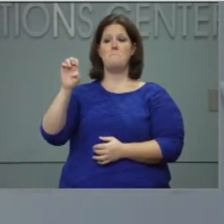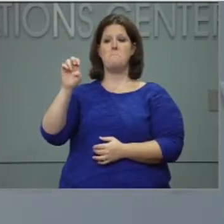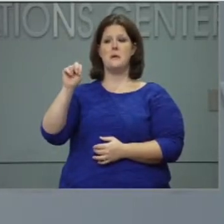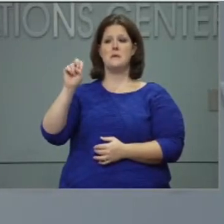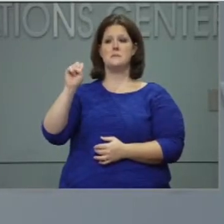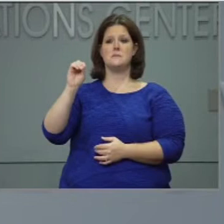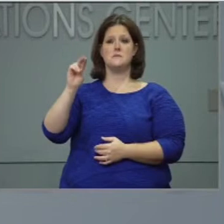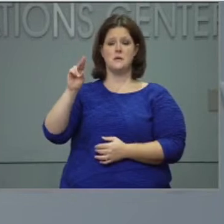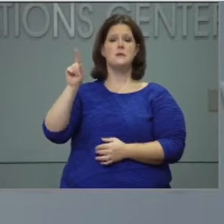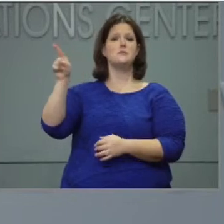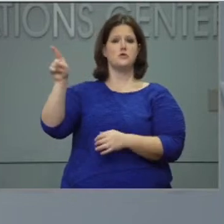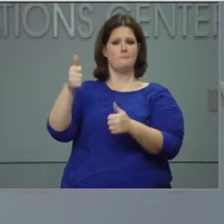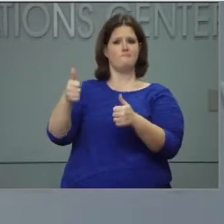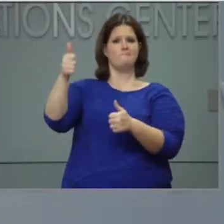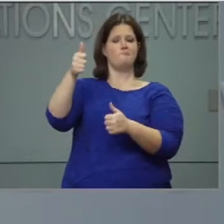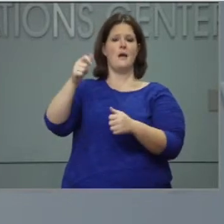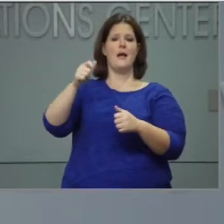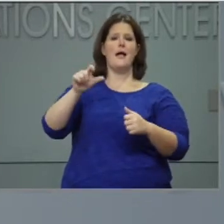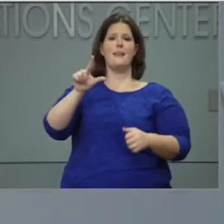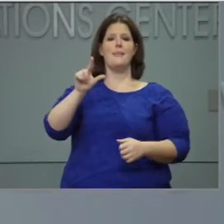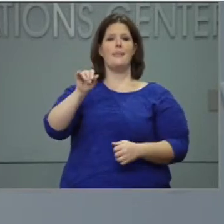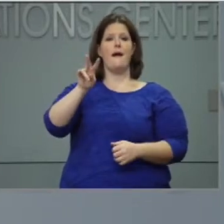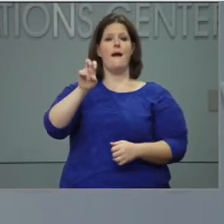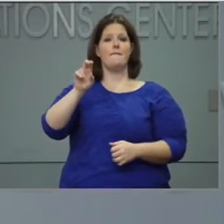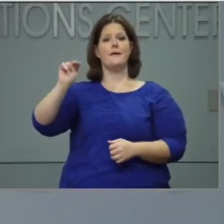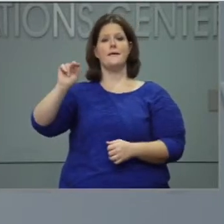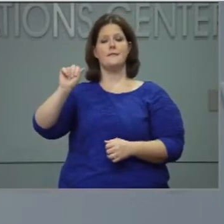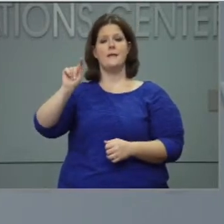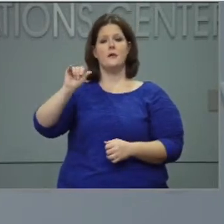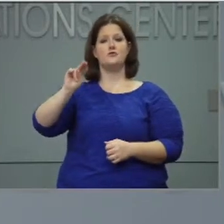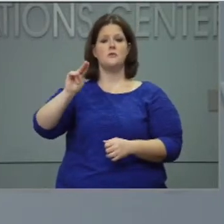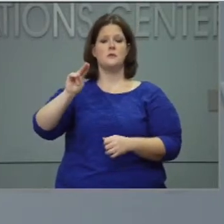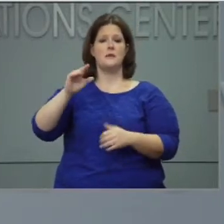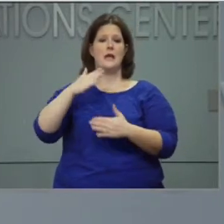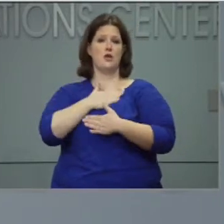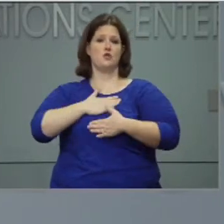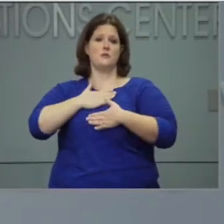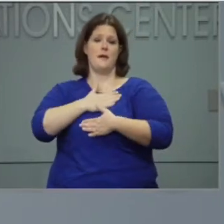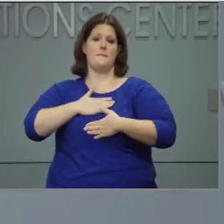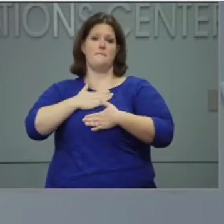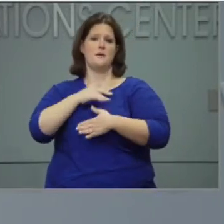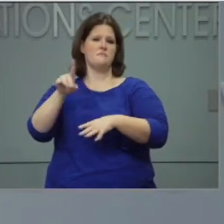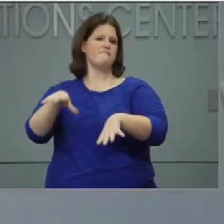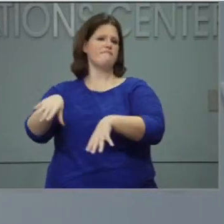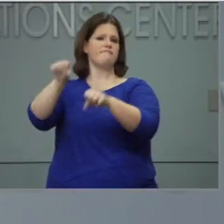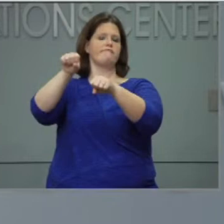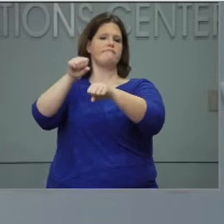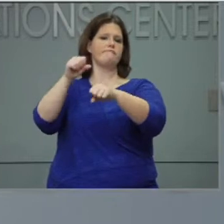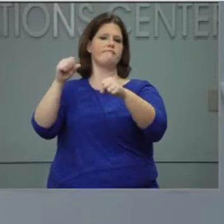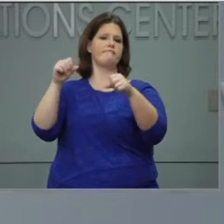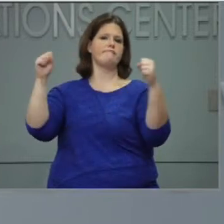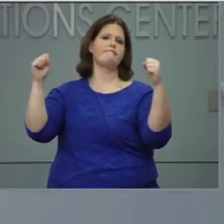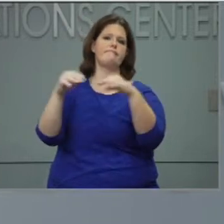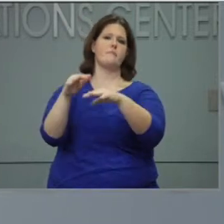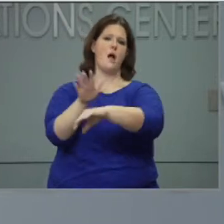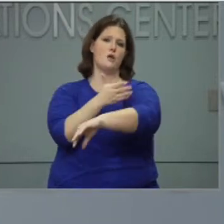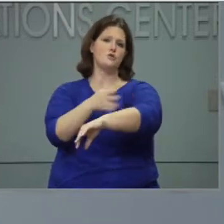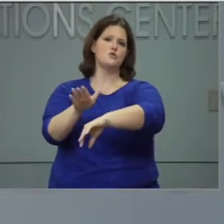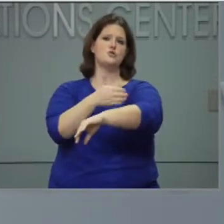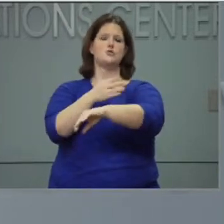us. Live Nation puts on concerts and events across the country, including several major venues right here in North